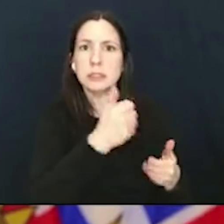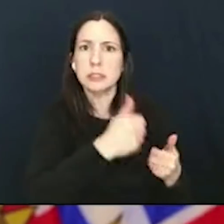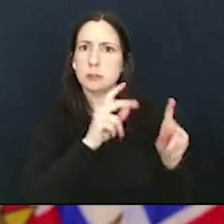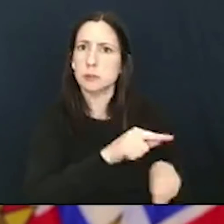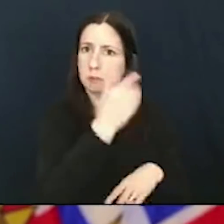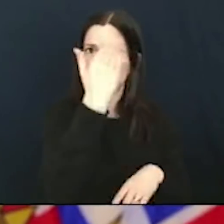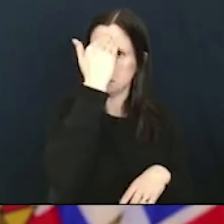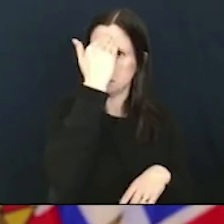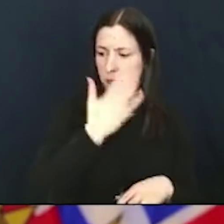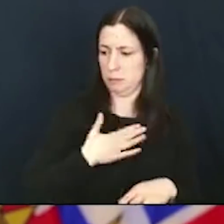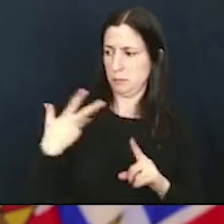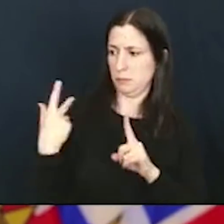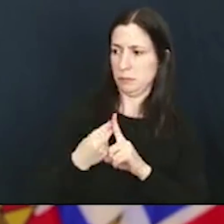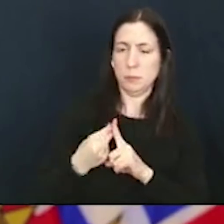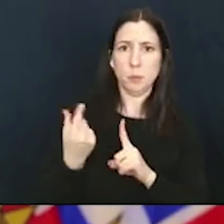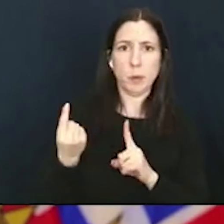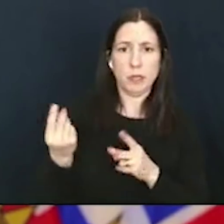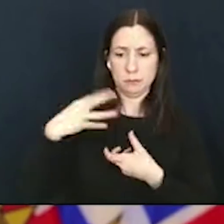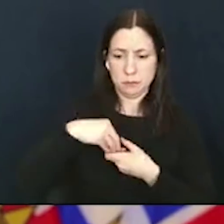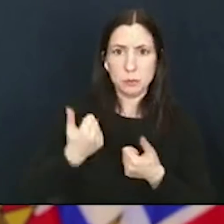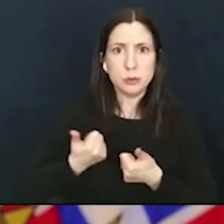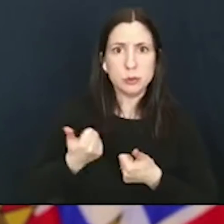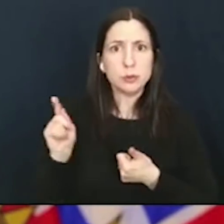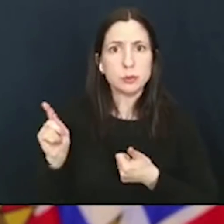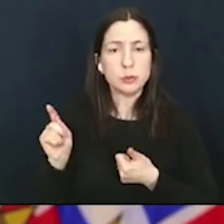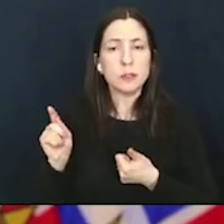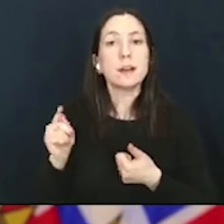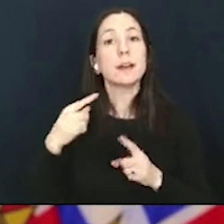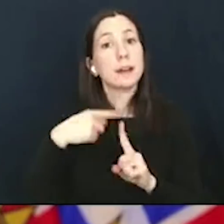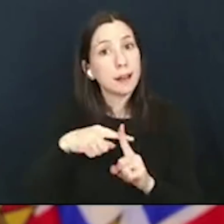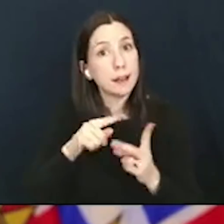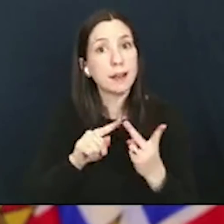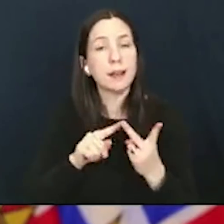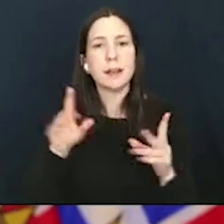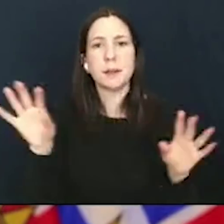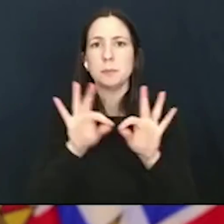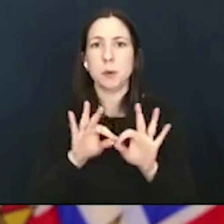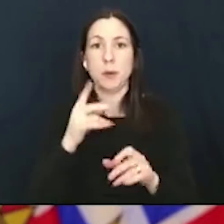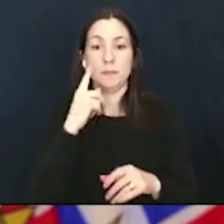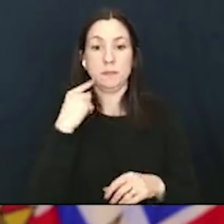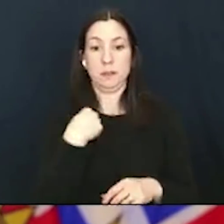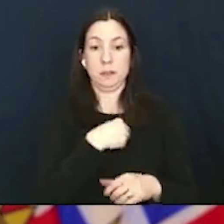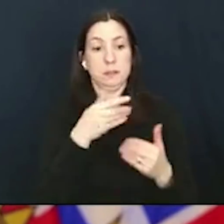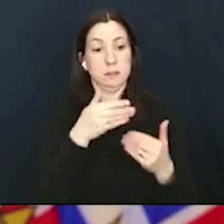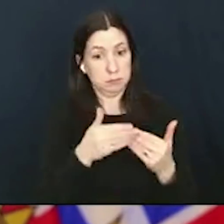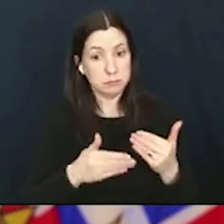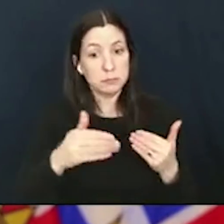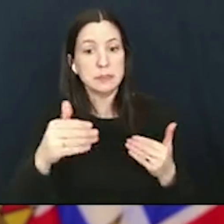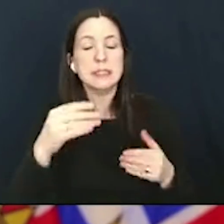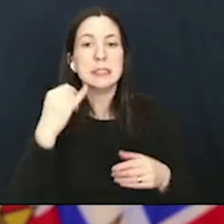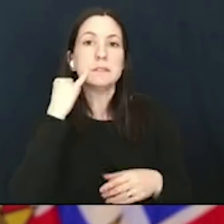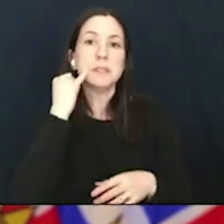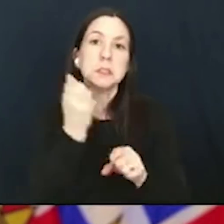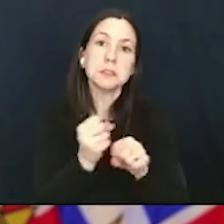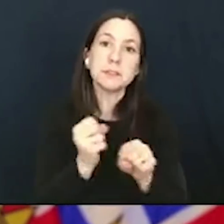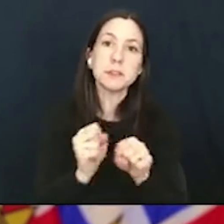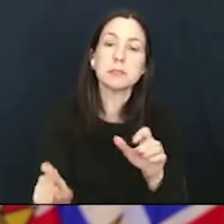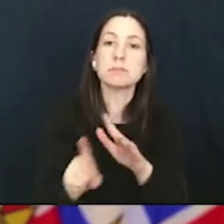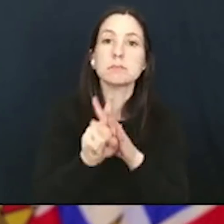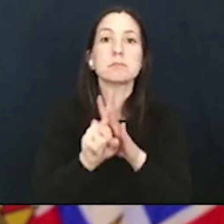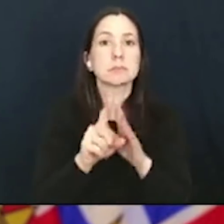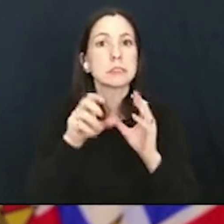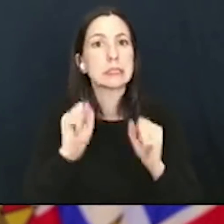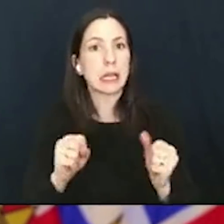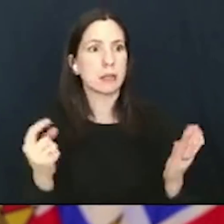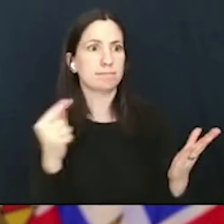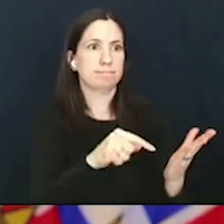for each vaccine. And as more vaccines come online, as we expect them to in the next few weeks, this will become even